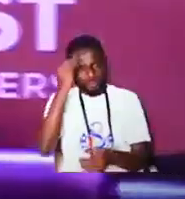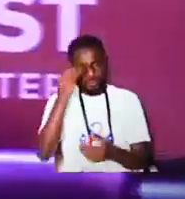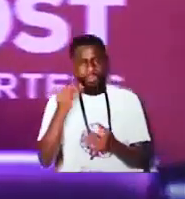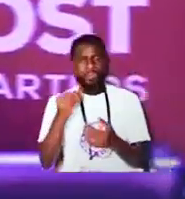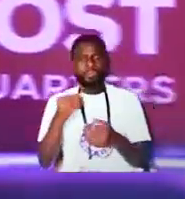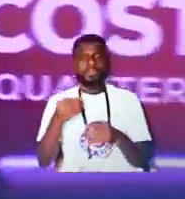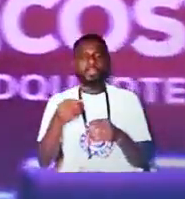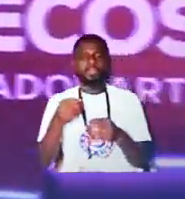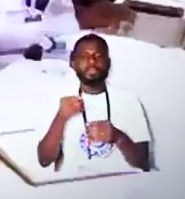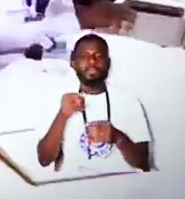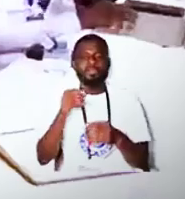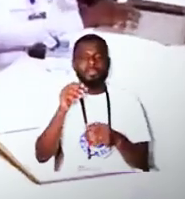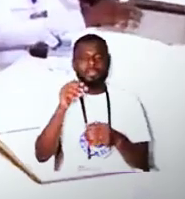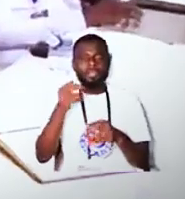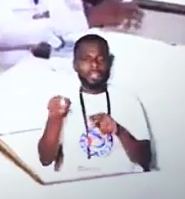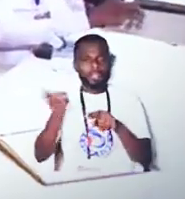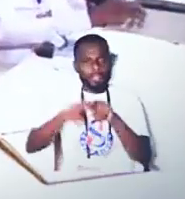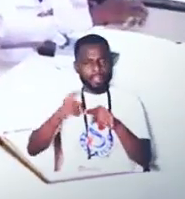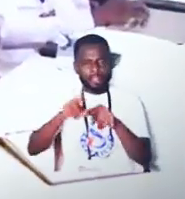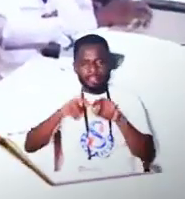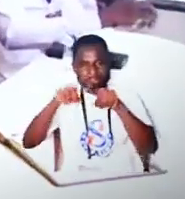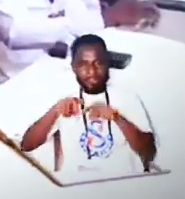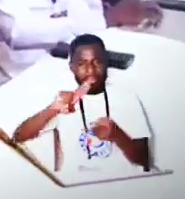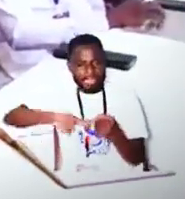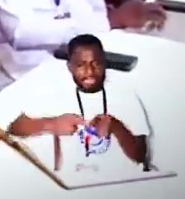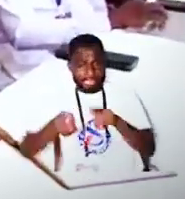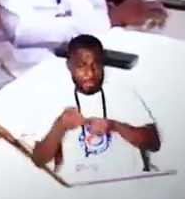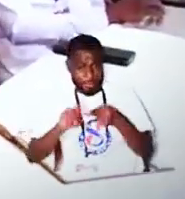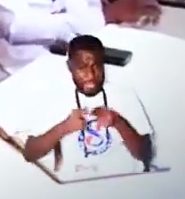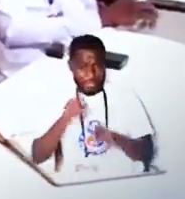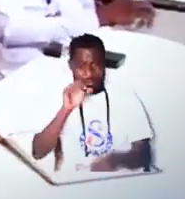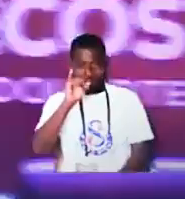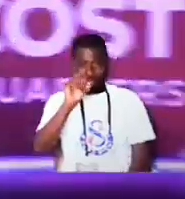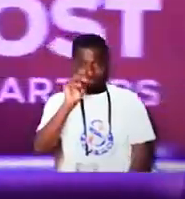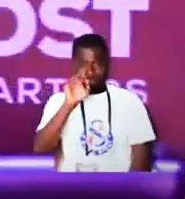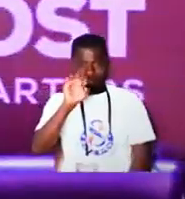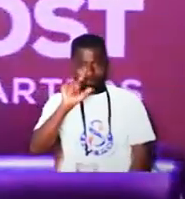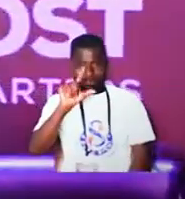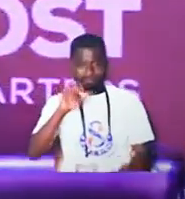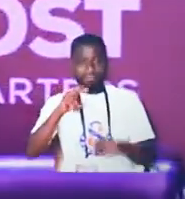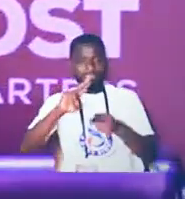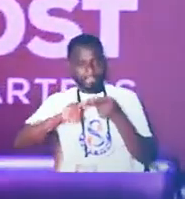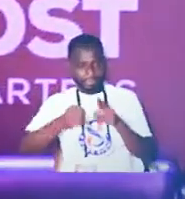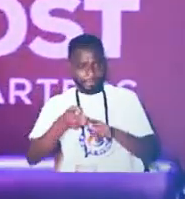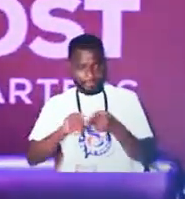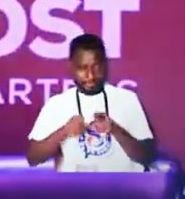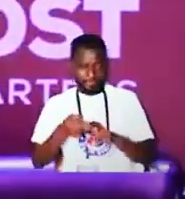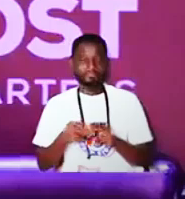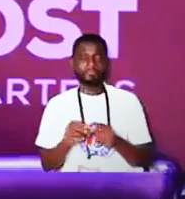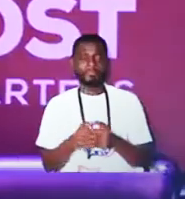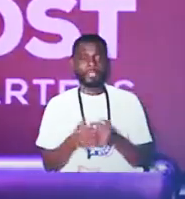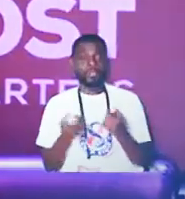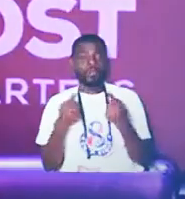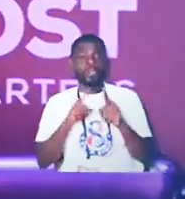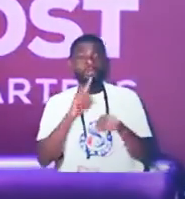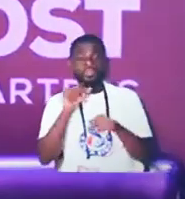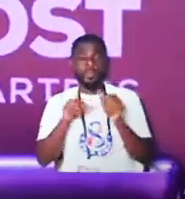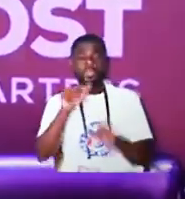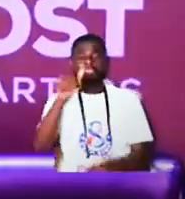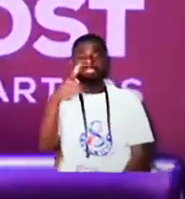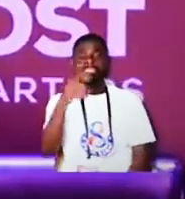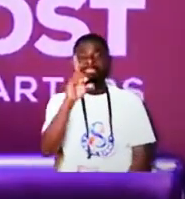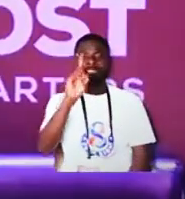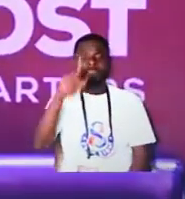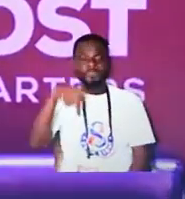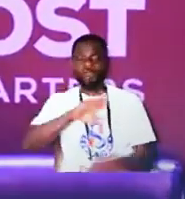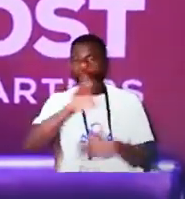figures? How many of you know? They are figures. How many of you know that when we are talking about GDP and all